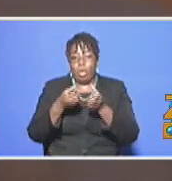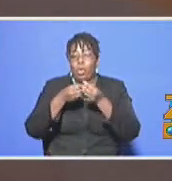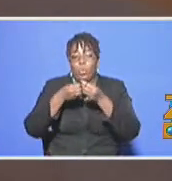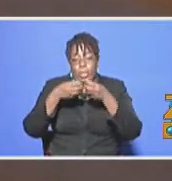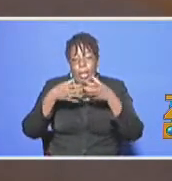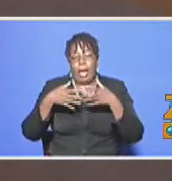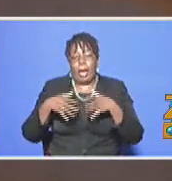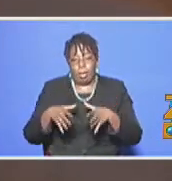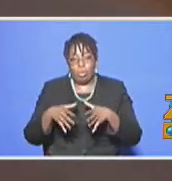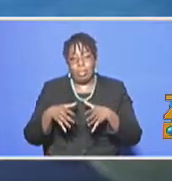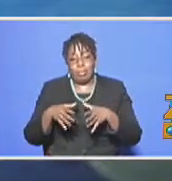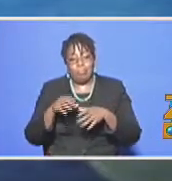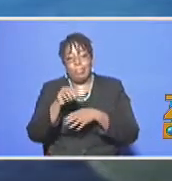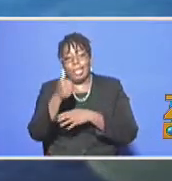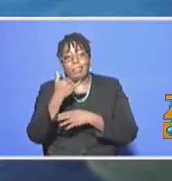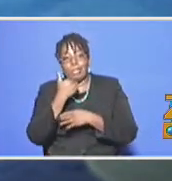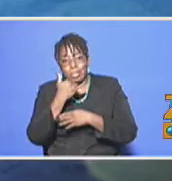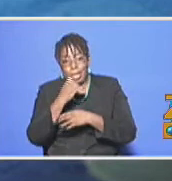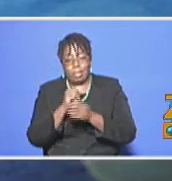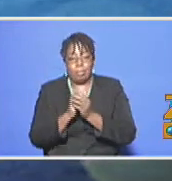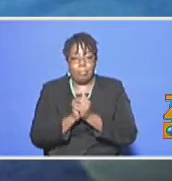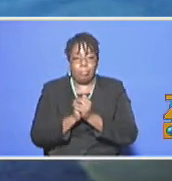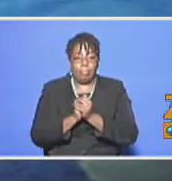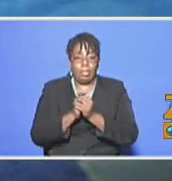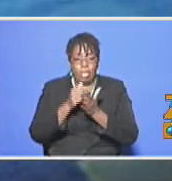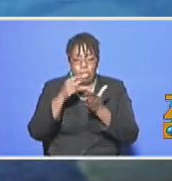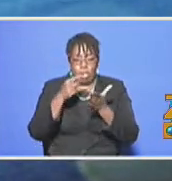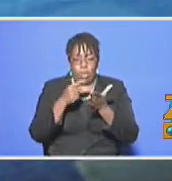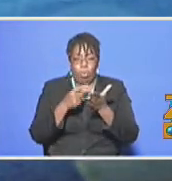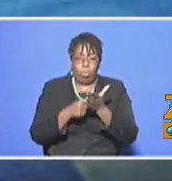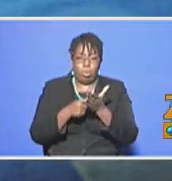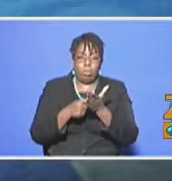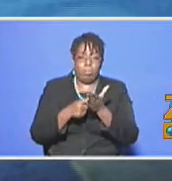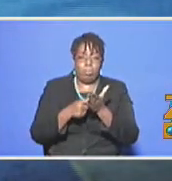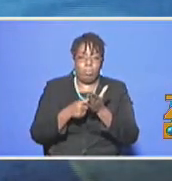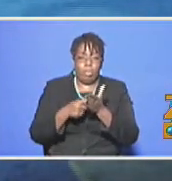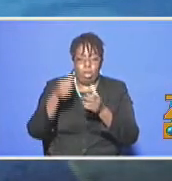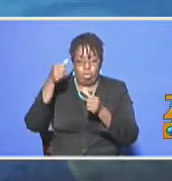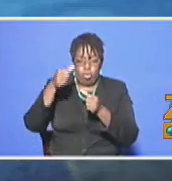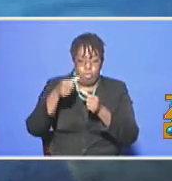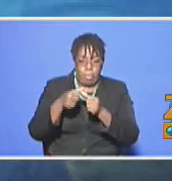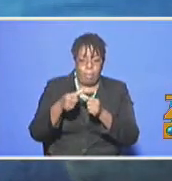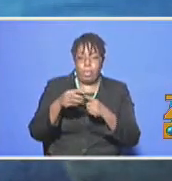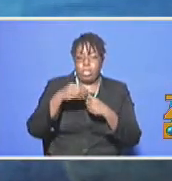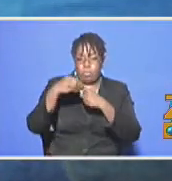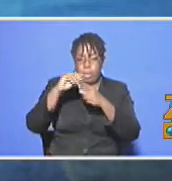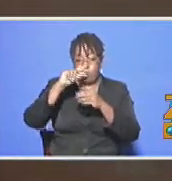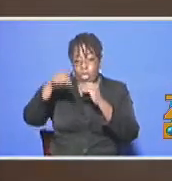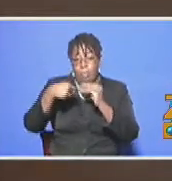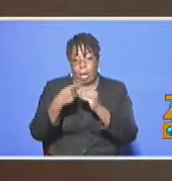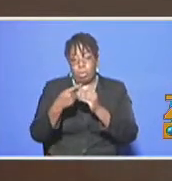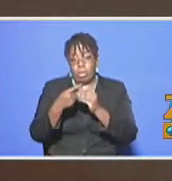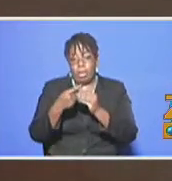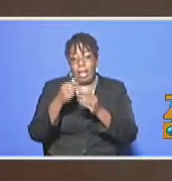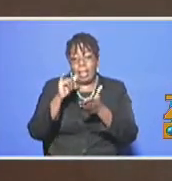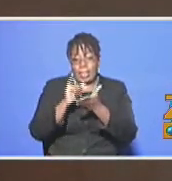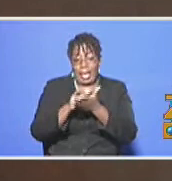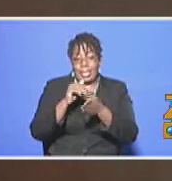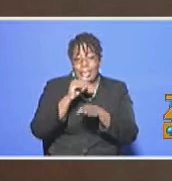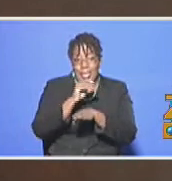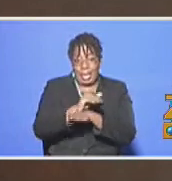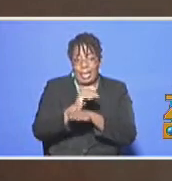without mistakes. So what stands out the most about July 10th, 1973?